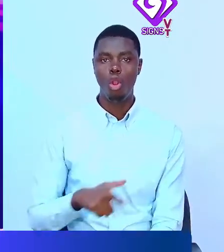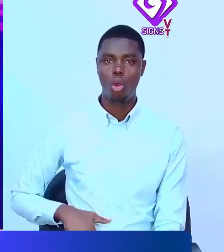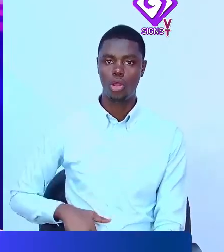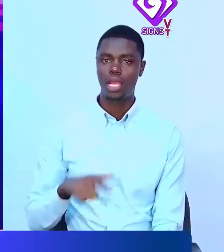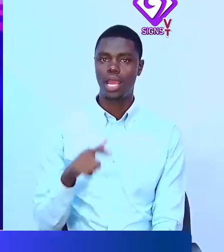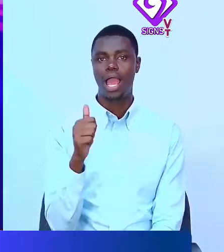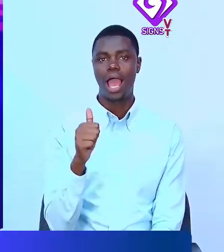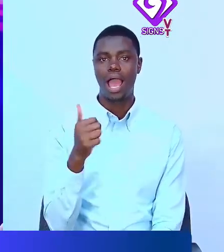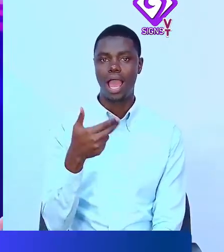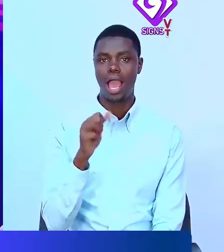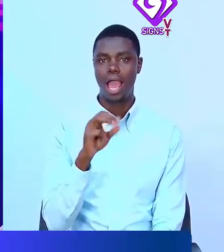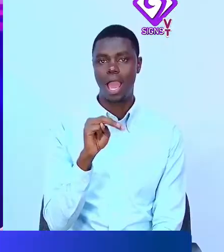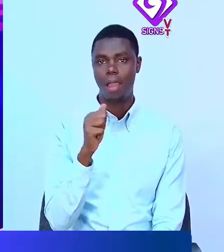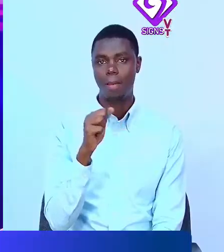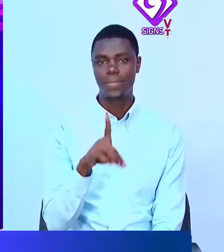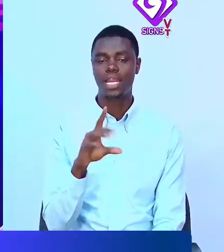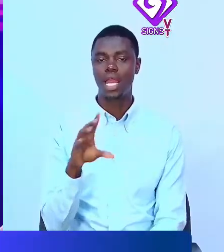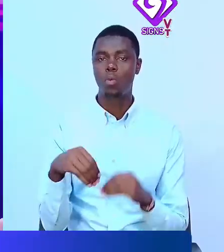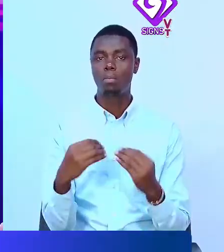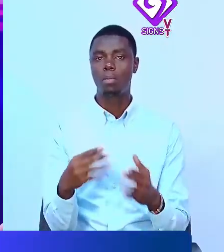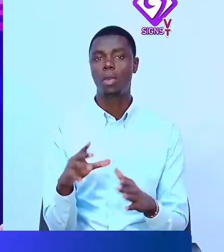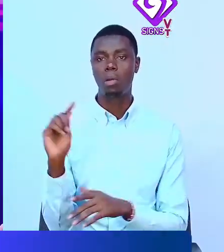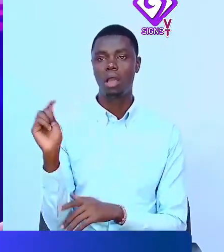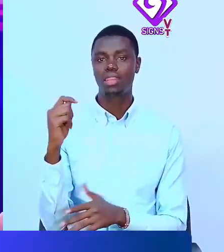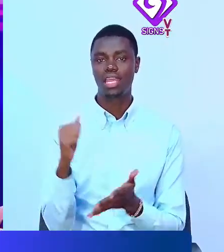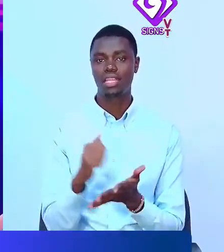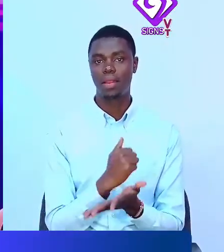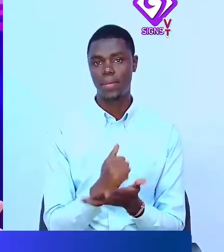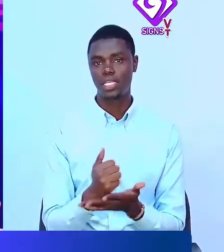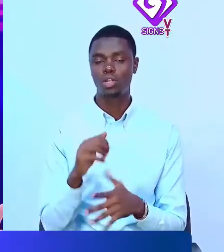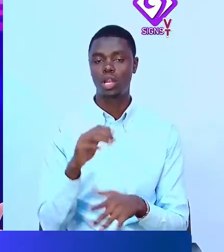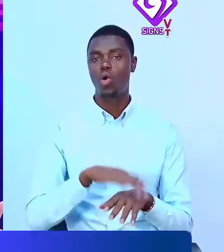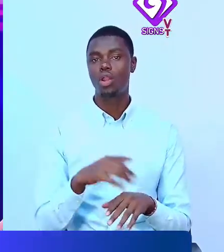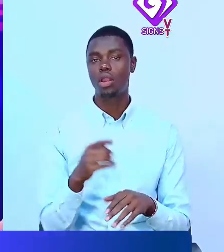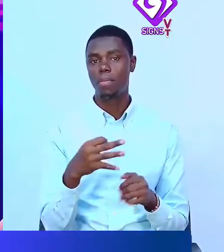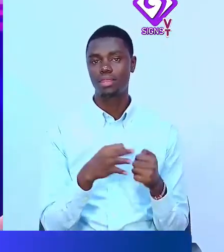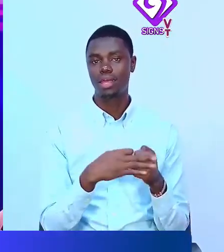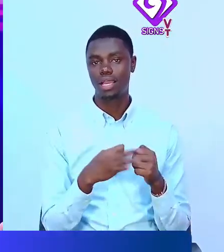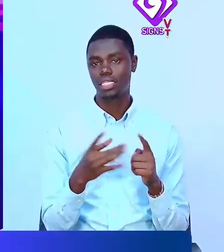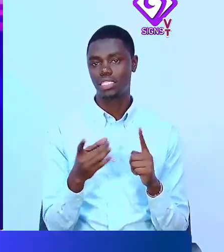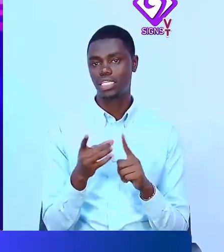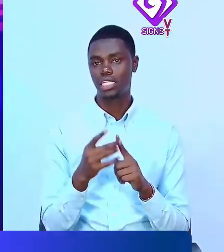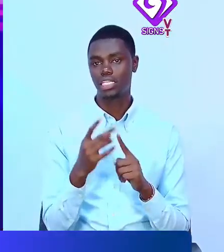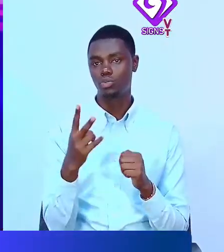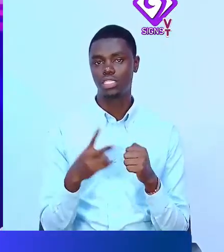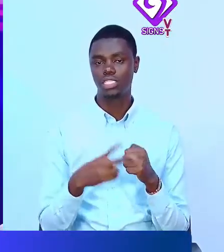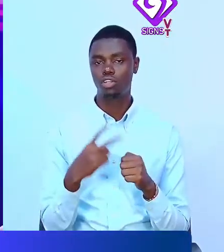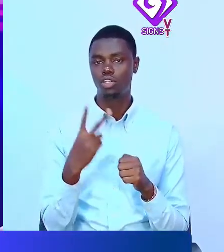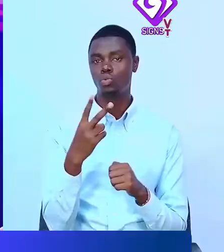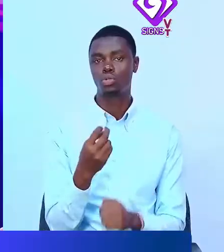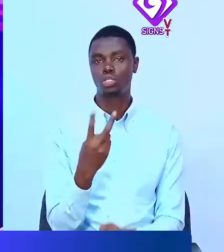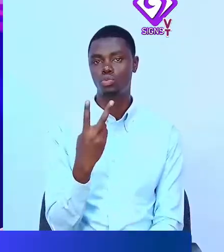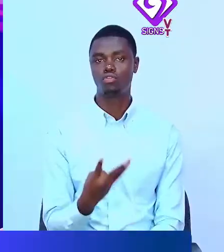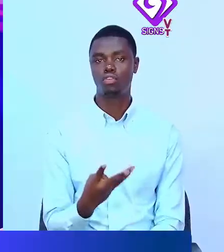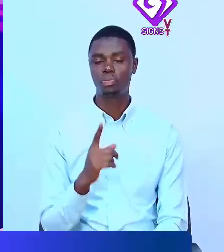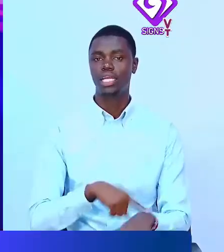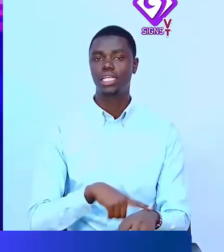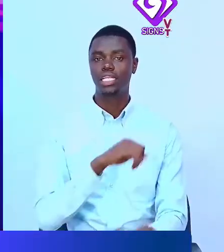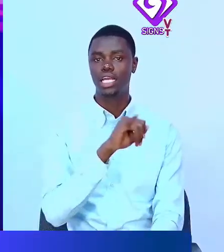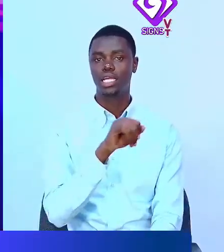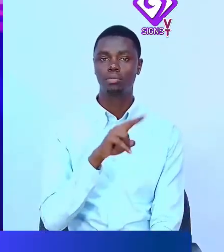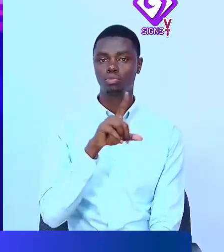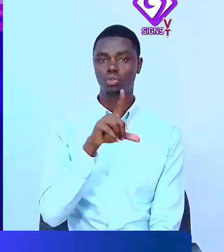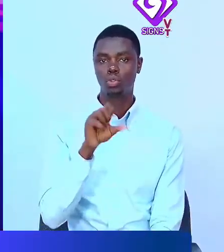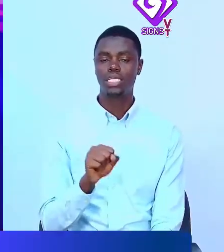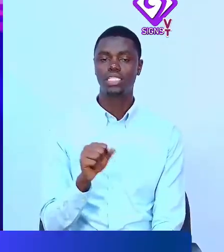Ahmad Musa, was granted a Kenyan passport on August 27th, 2024, when Julius Bitok served